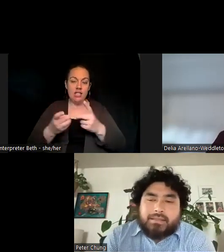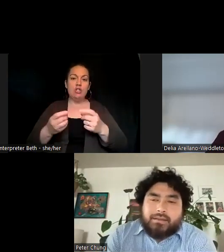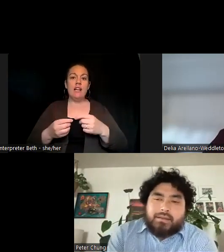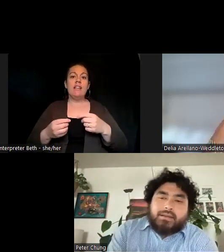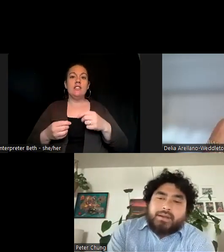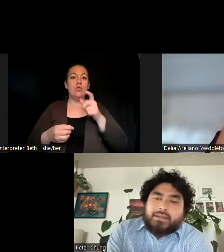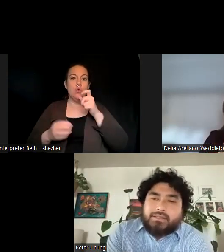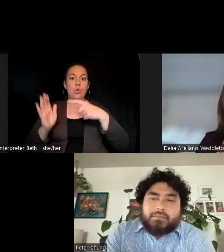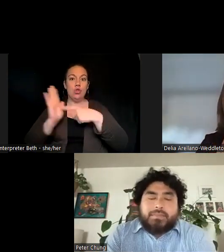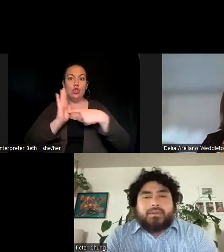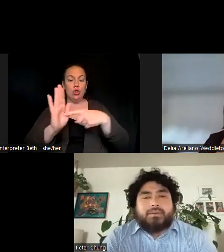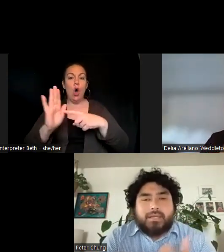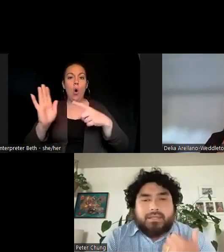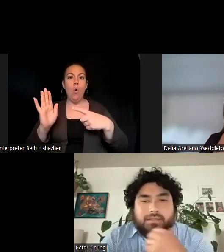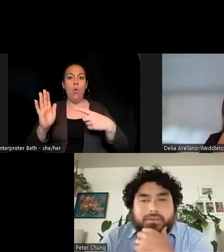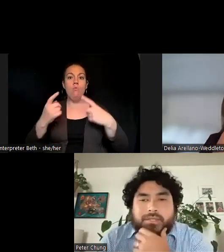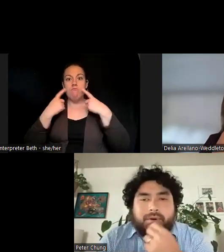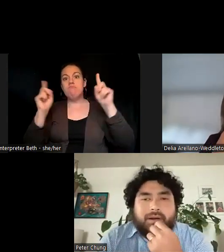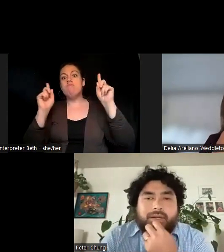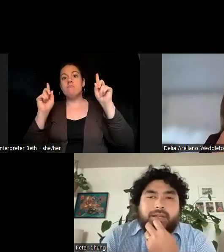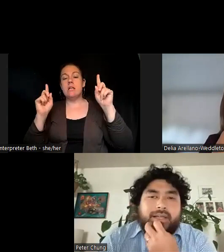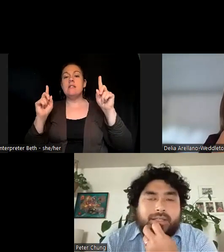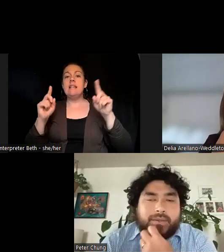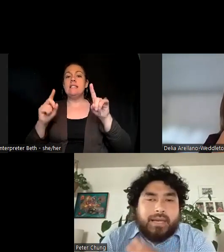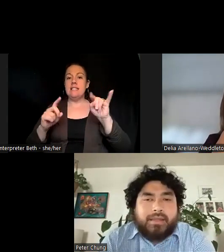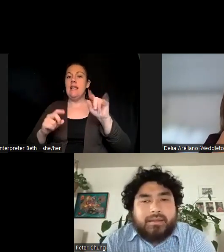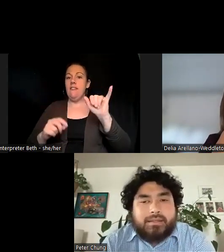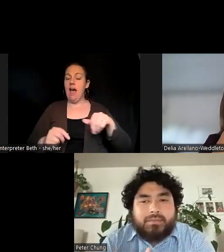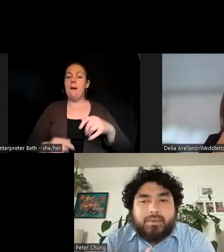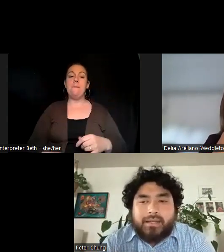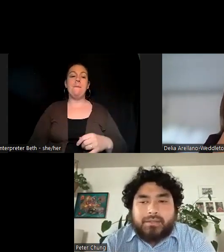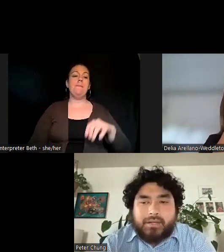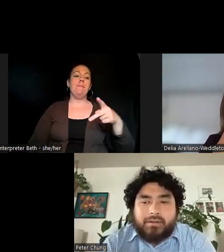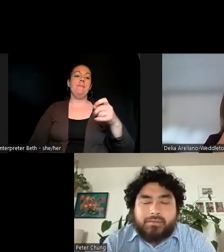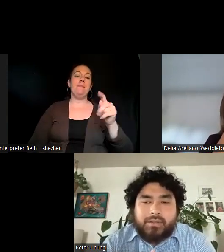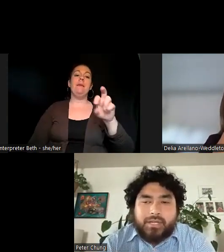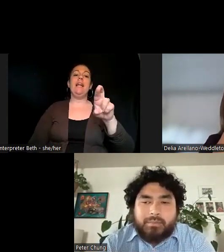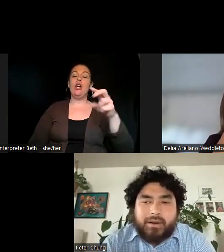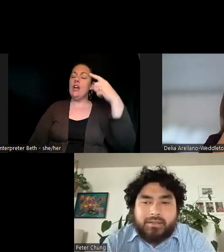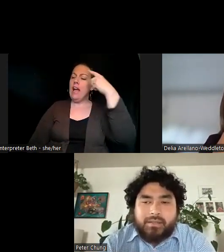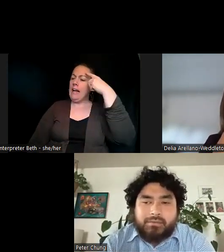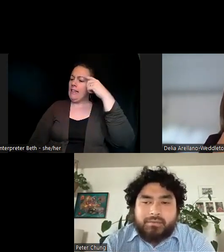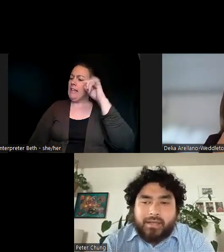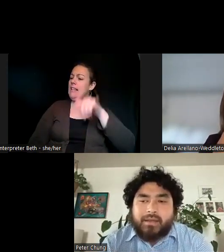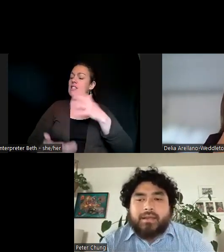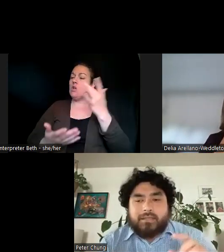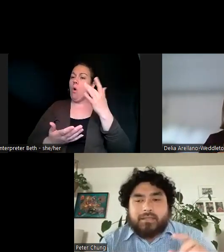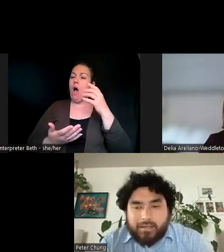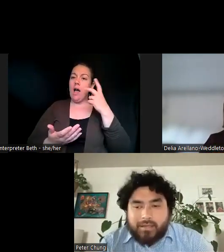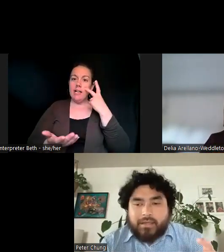think yeah, if I could go just ahead, jump in real quickly, just to respond earlier too. I think this is why it's critical for the transparency of